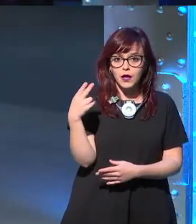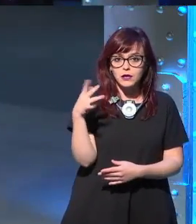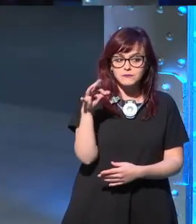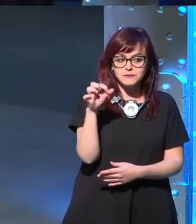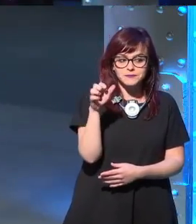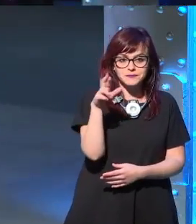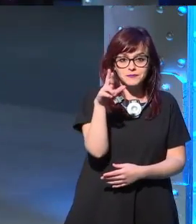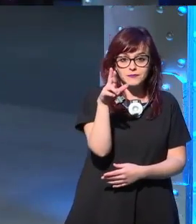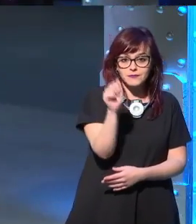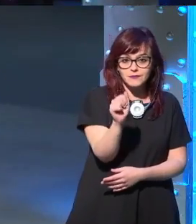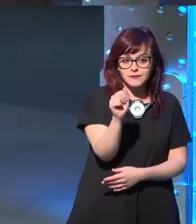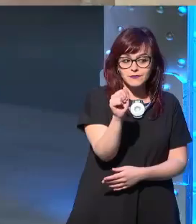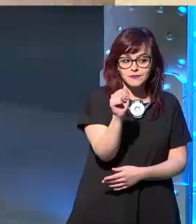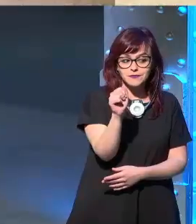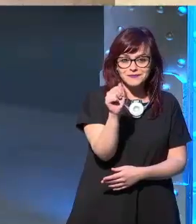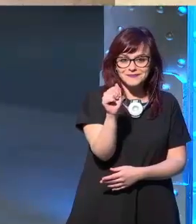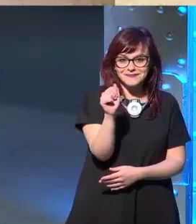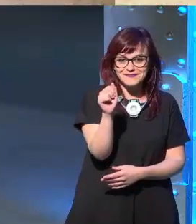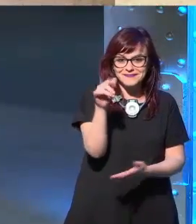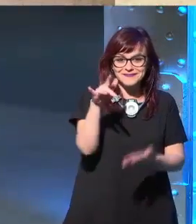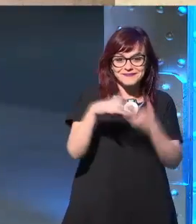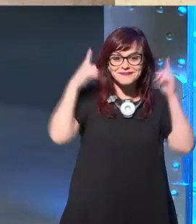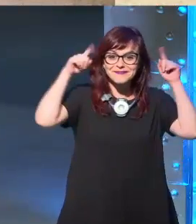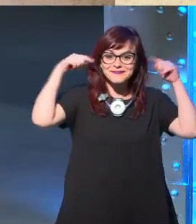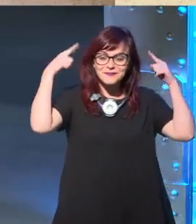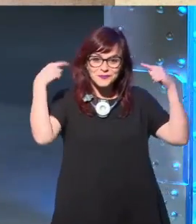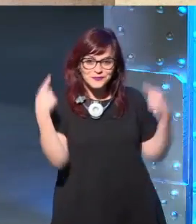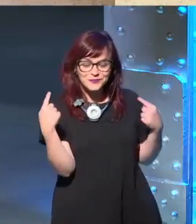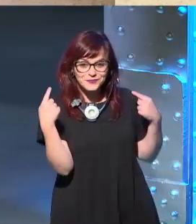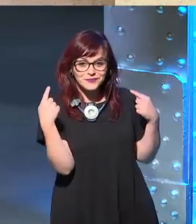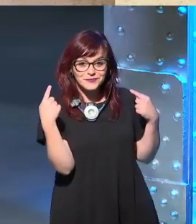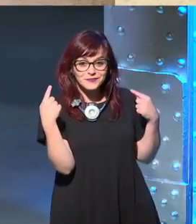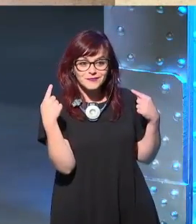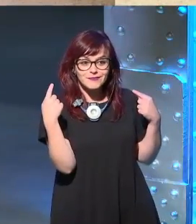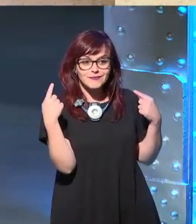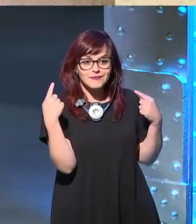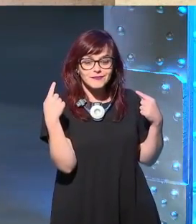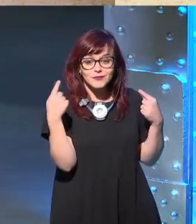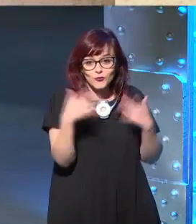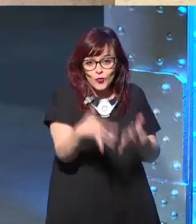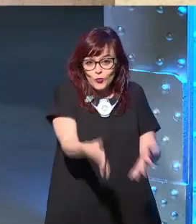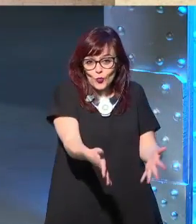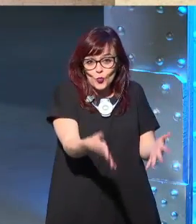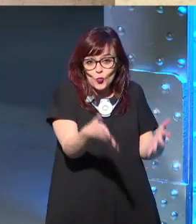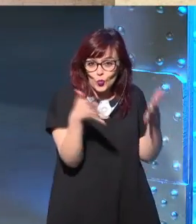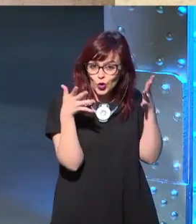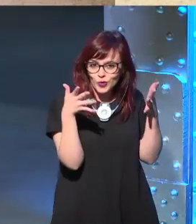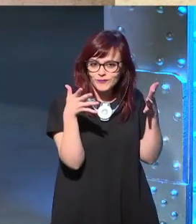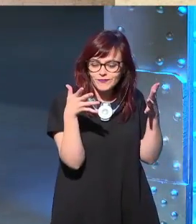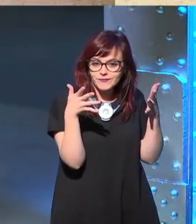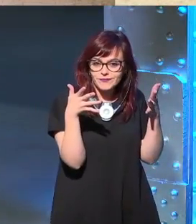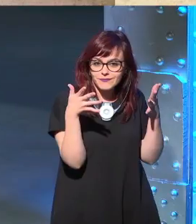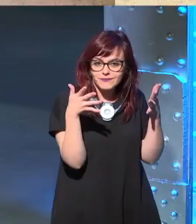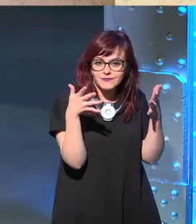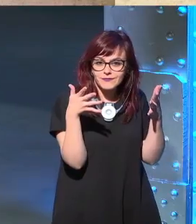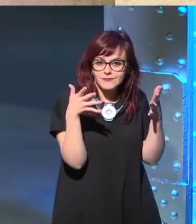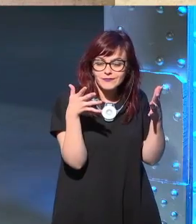his wonderful curly hair that Leonardo luxuriated in. But at this point, he finally decides to